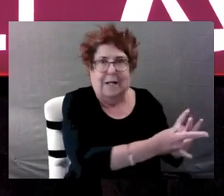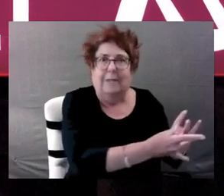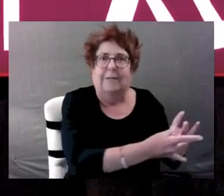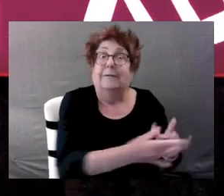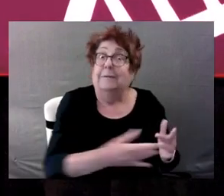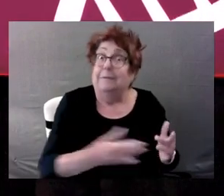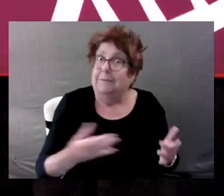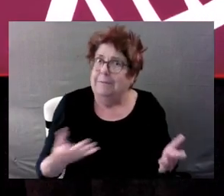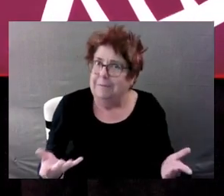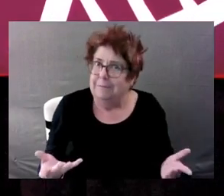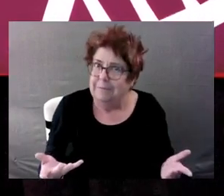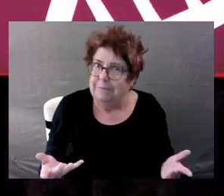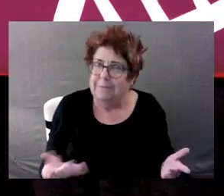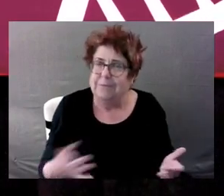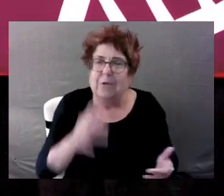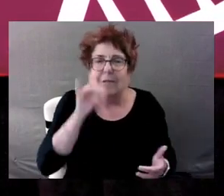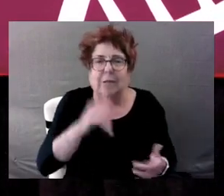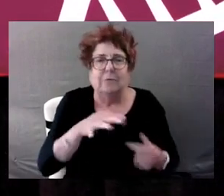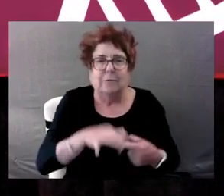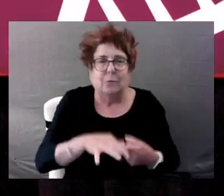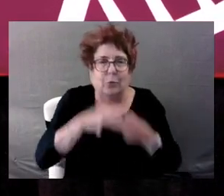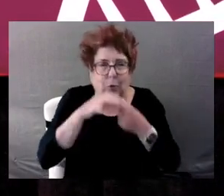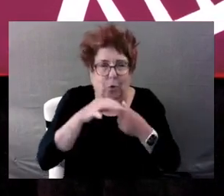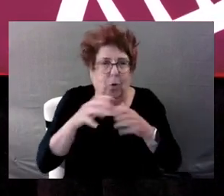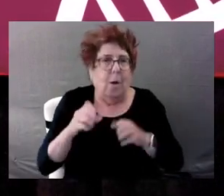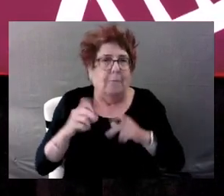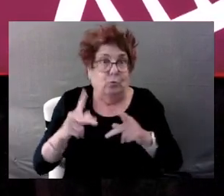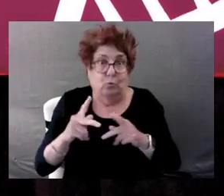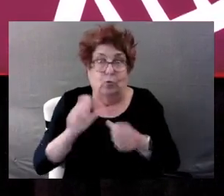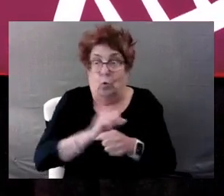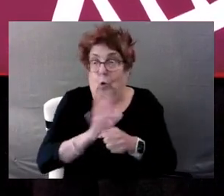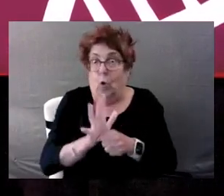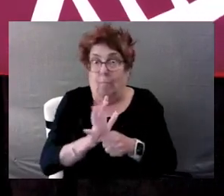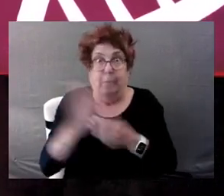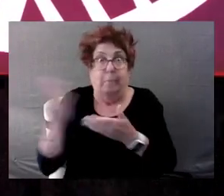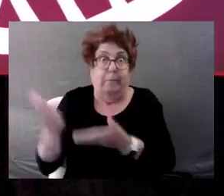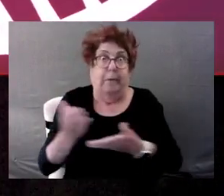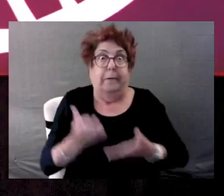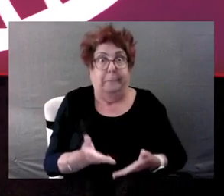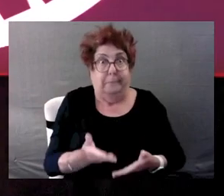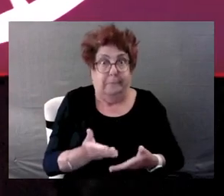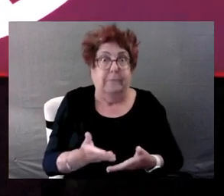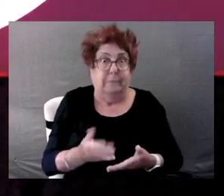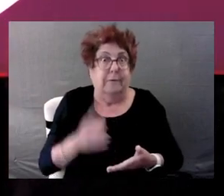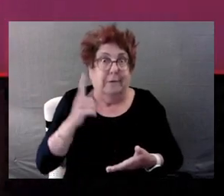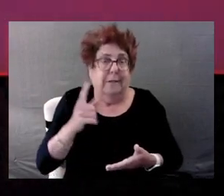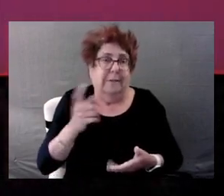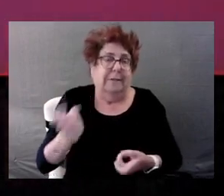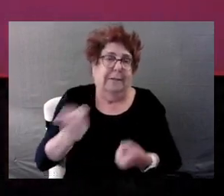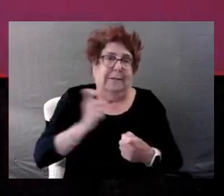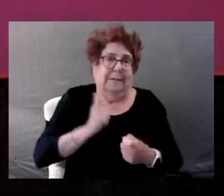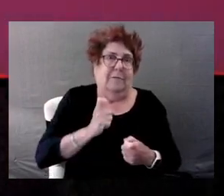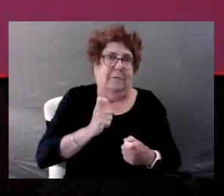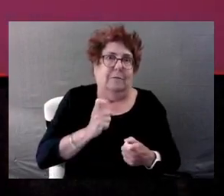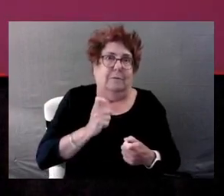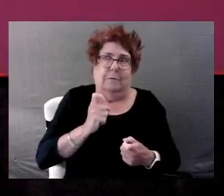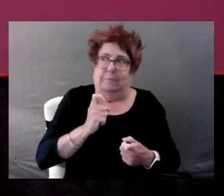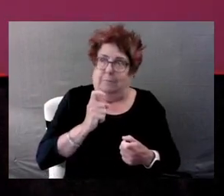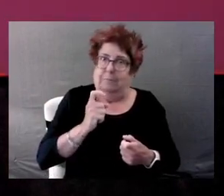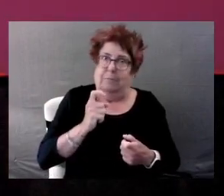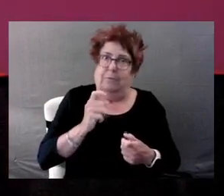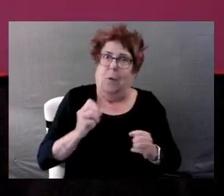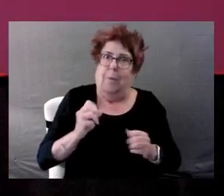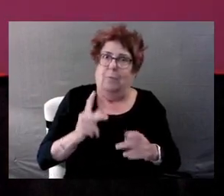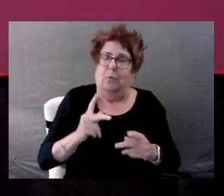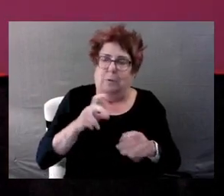And so there's a unique opportunity that COVID has brought us. COVID has brought us a unique opportunity to actually step back and